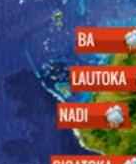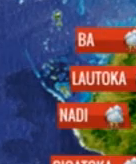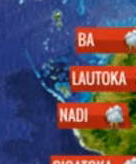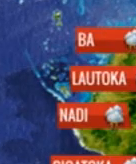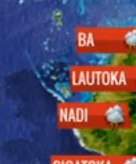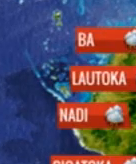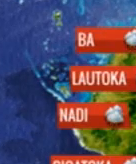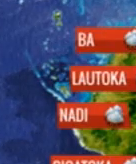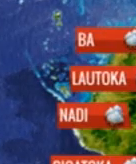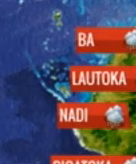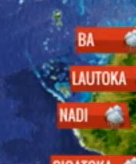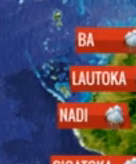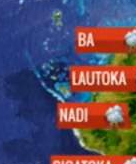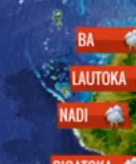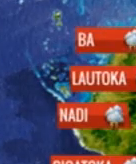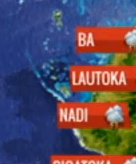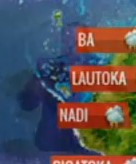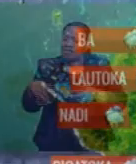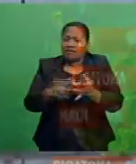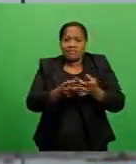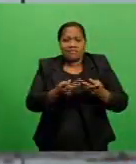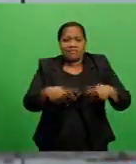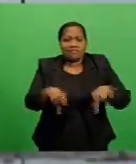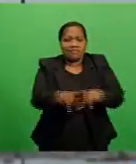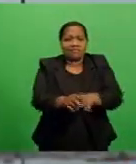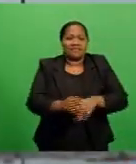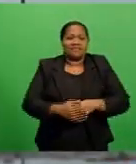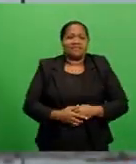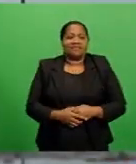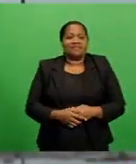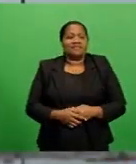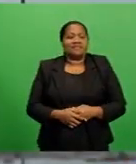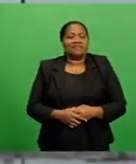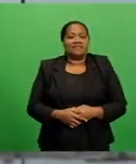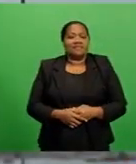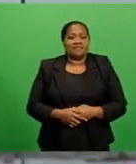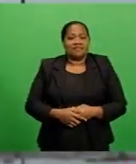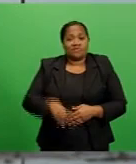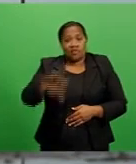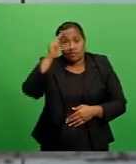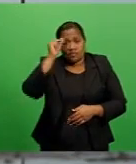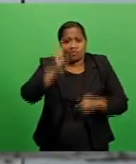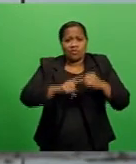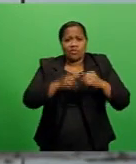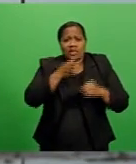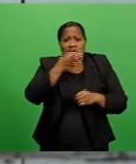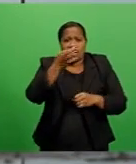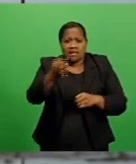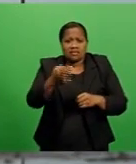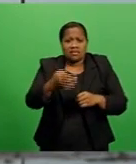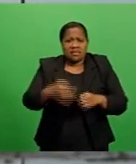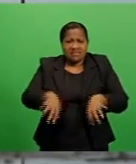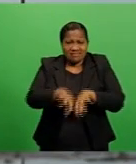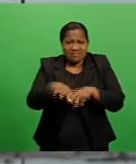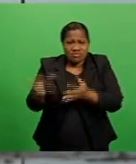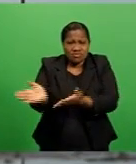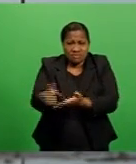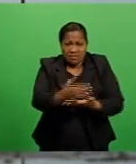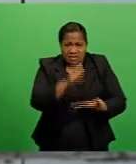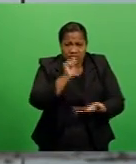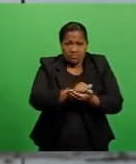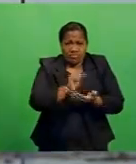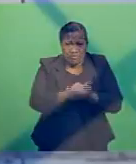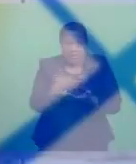showers and thunderstorms elsewhere. And in Fijian Pulse tonight, we ask, are garbage collectors properly equipped for the